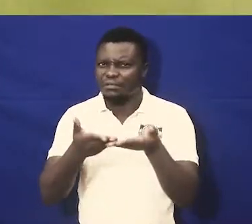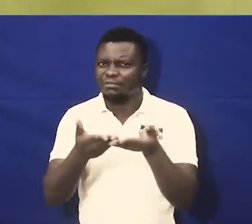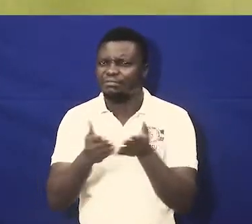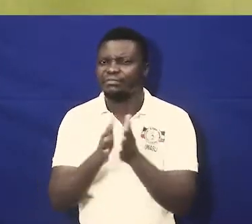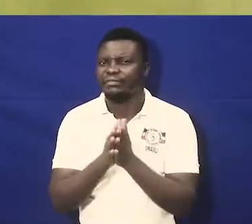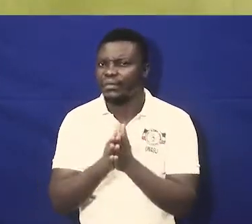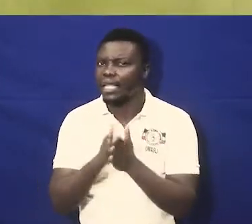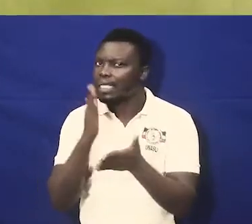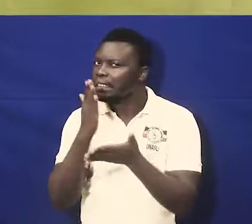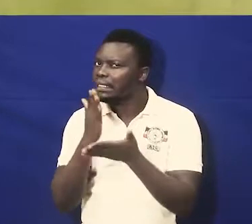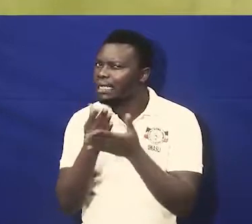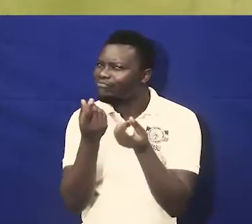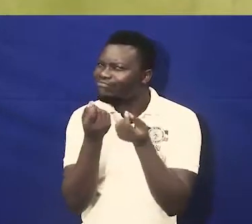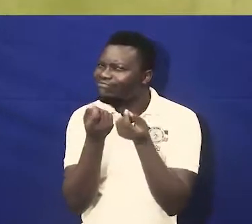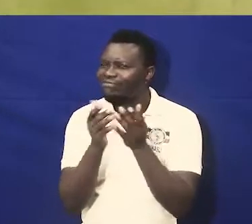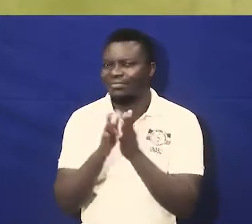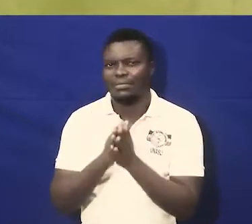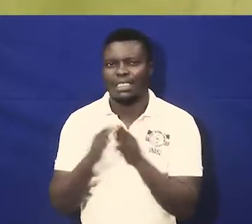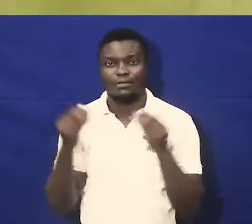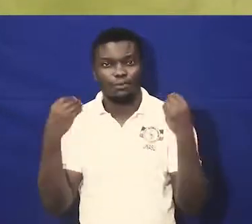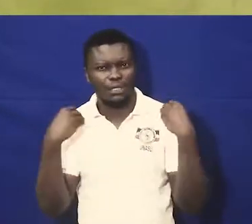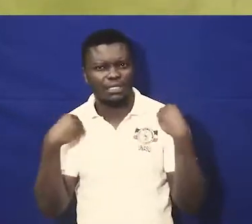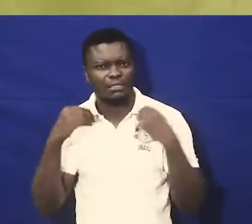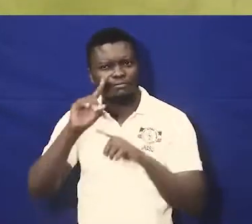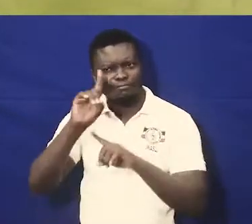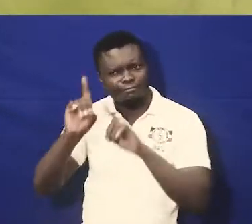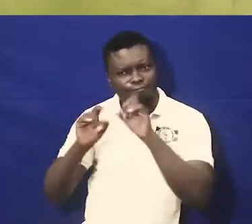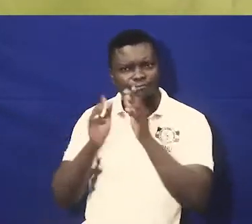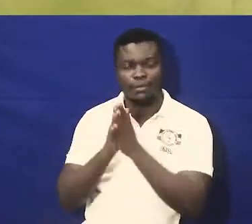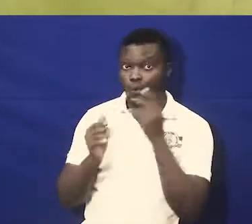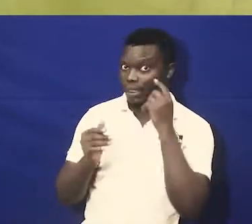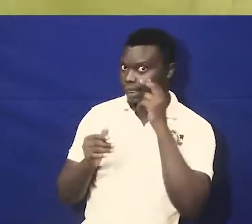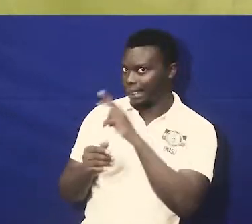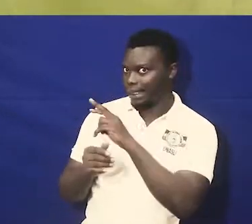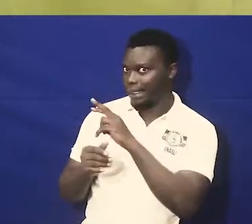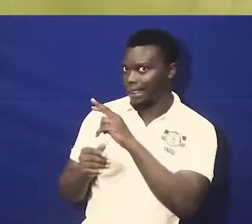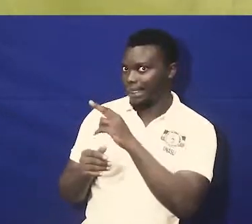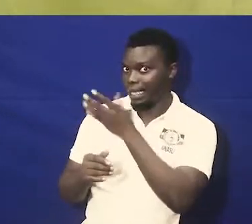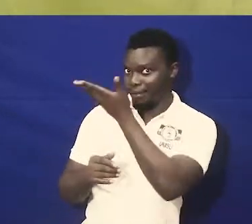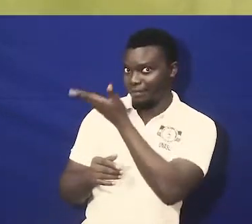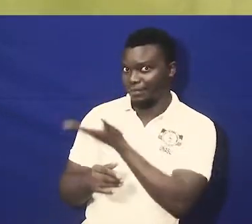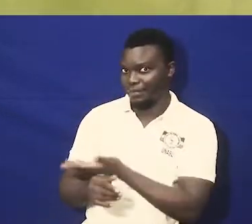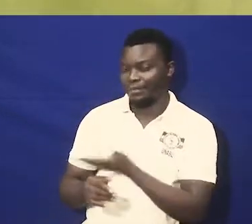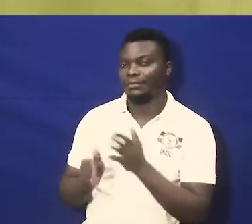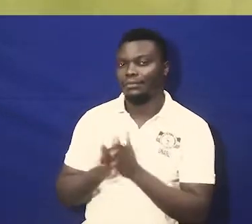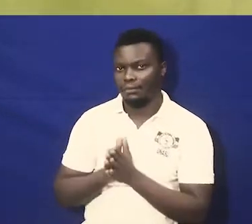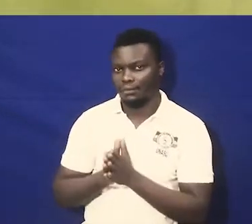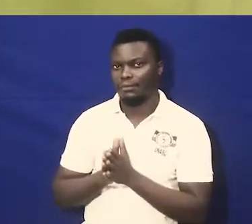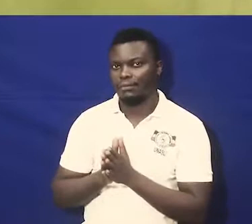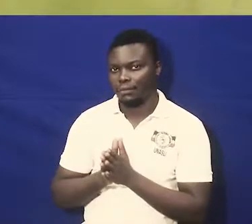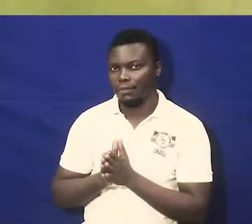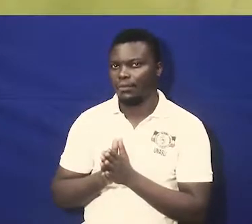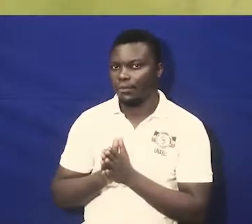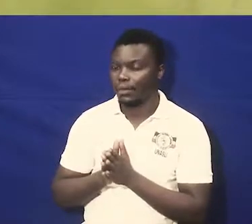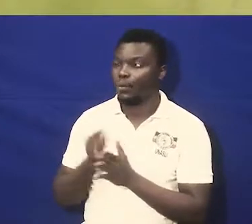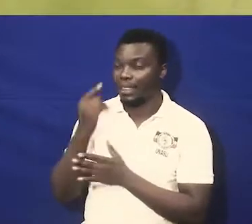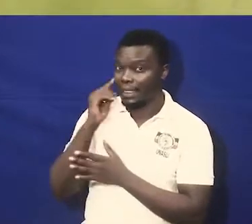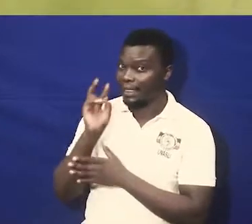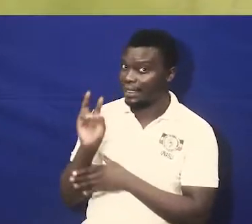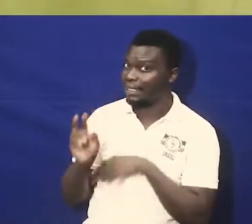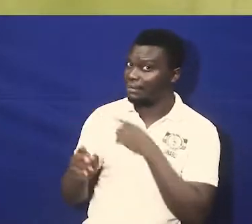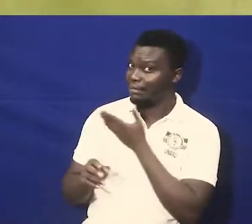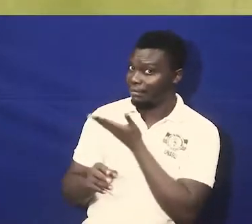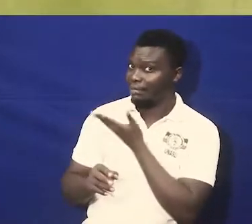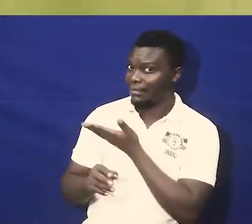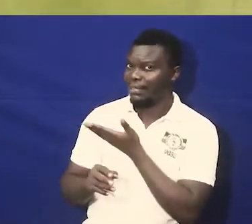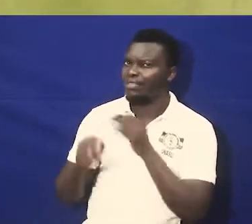some questions to try out that are shown on your screen. Please take note of those questions